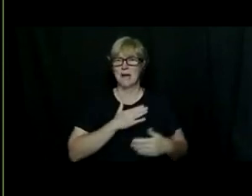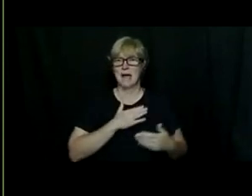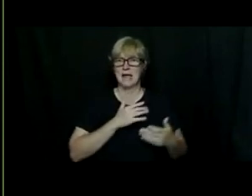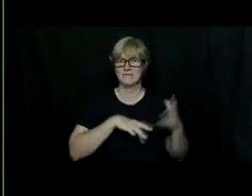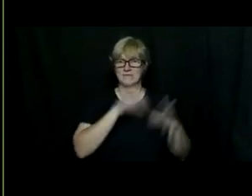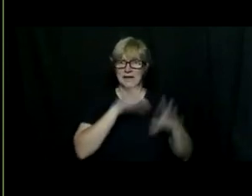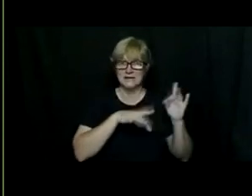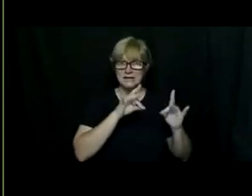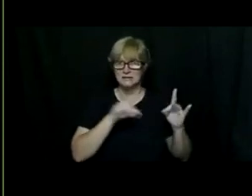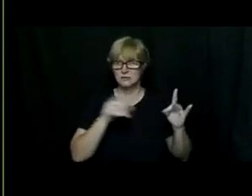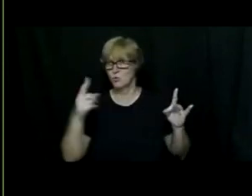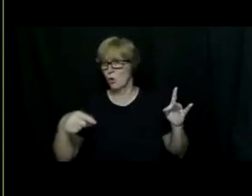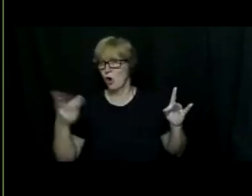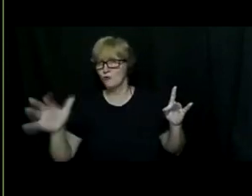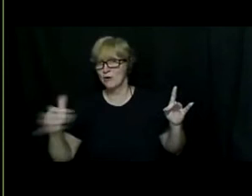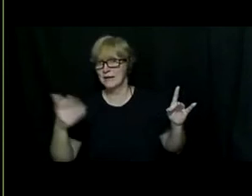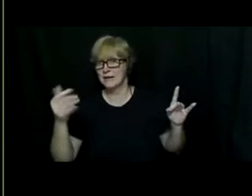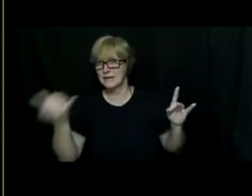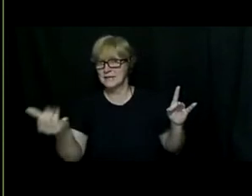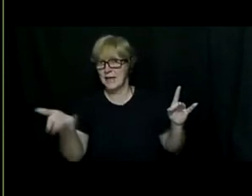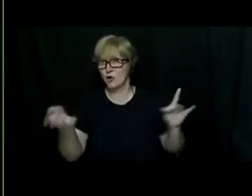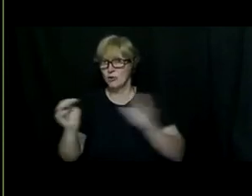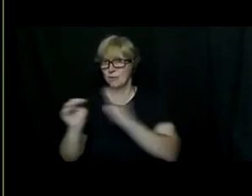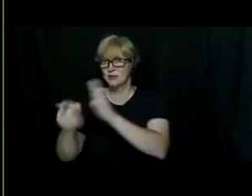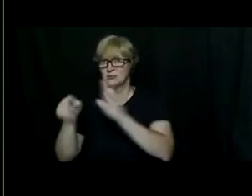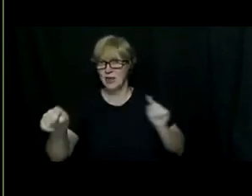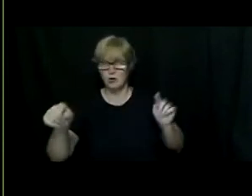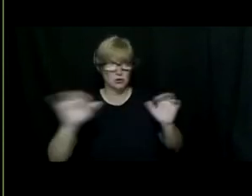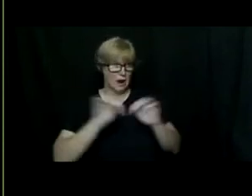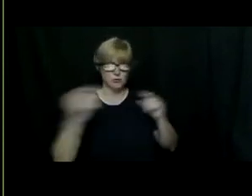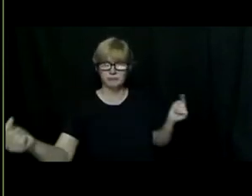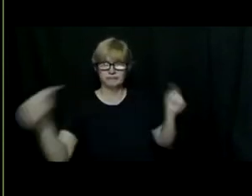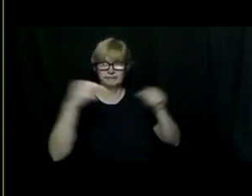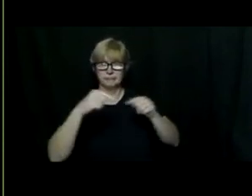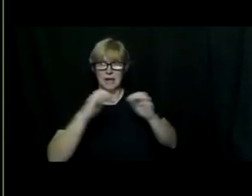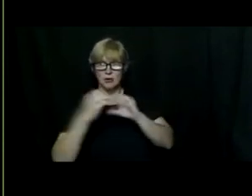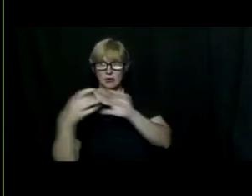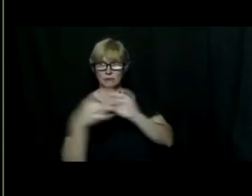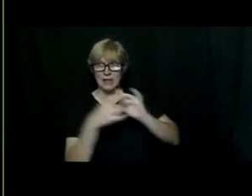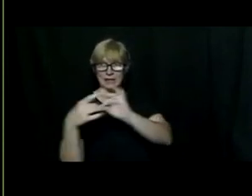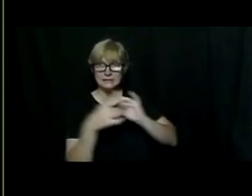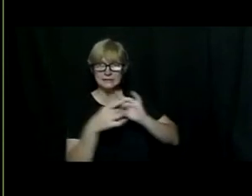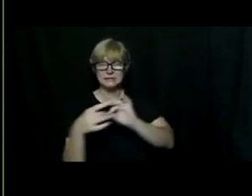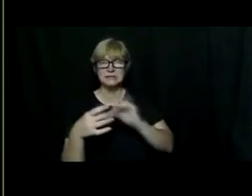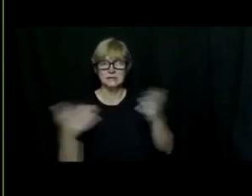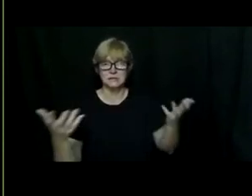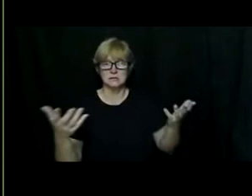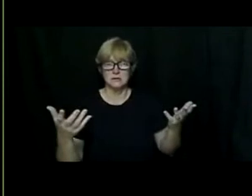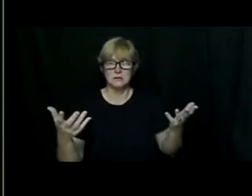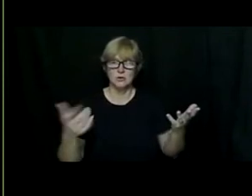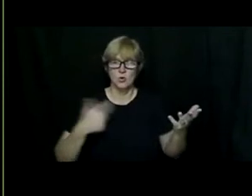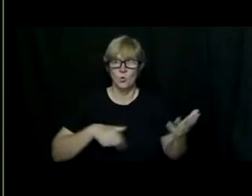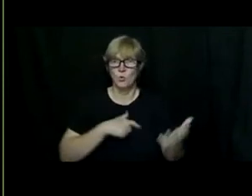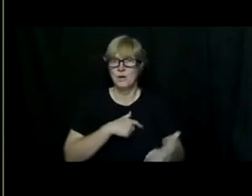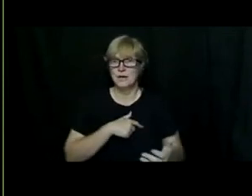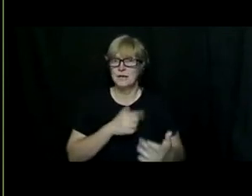refer to these meta-analysis studies or studies that develop models. And we kind of